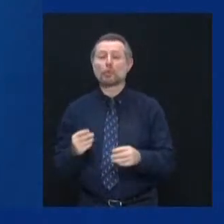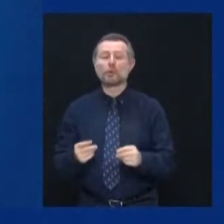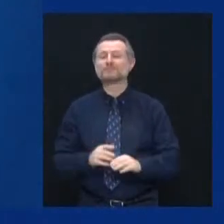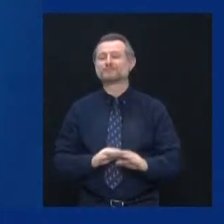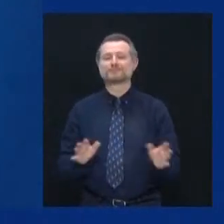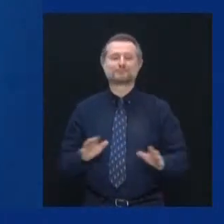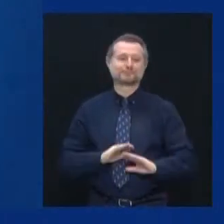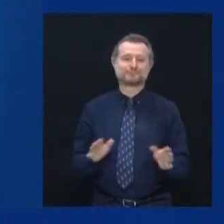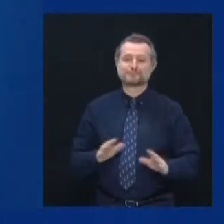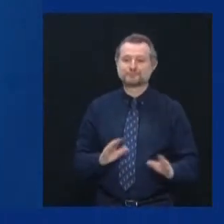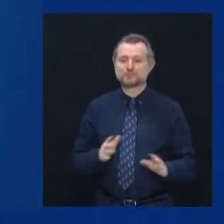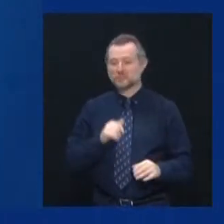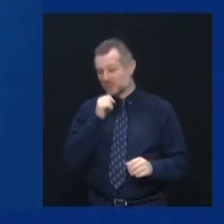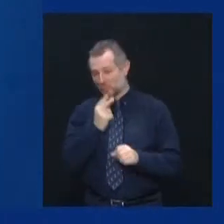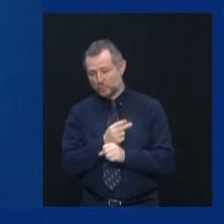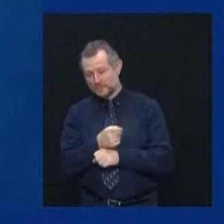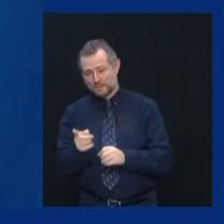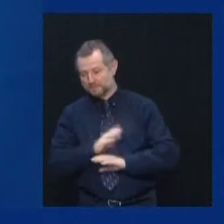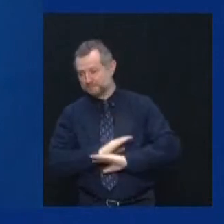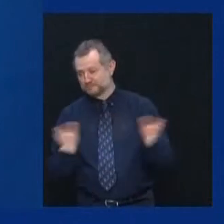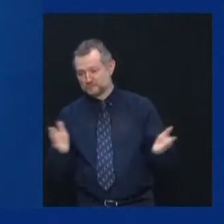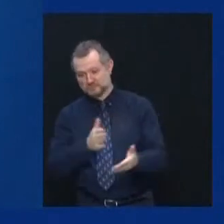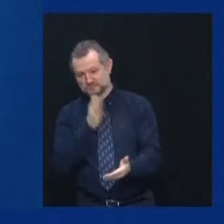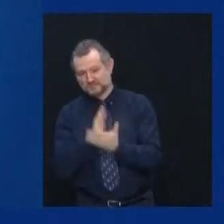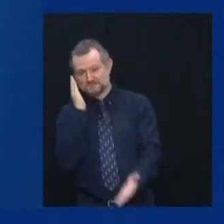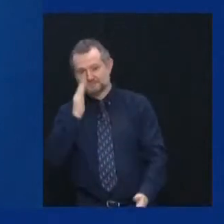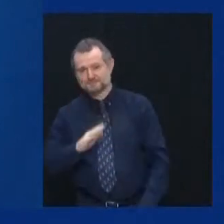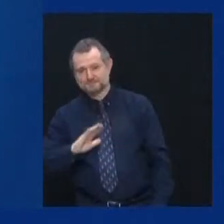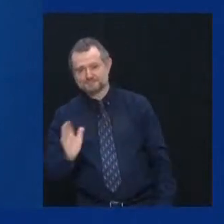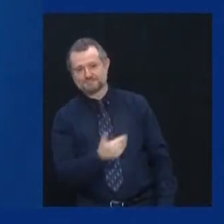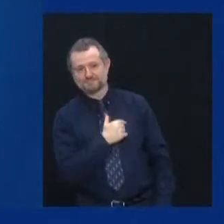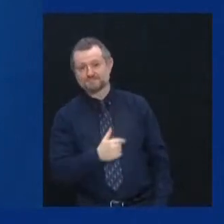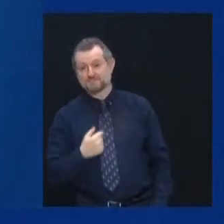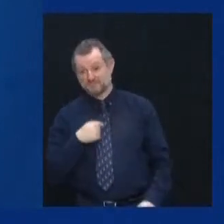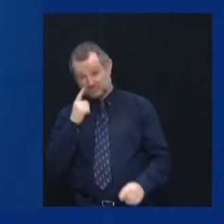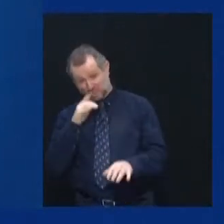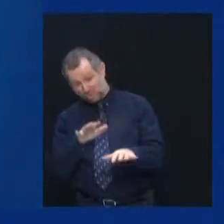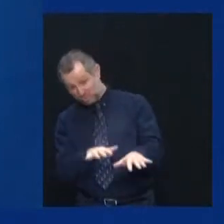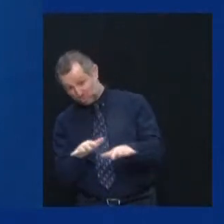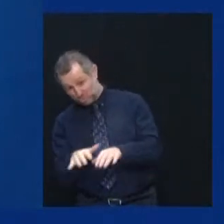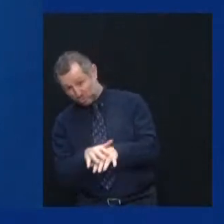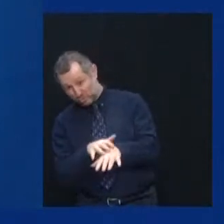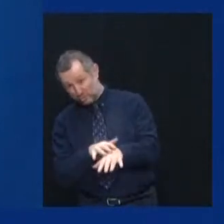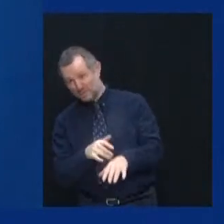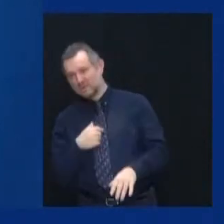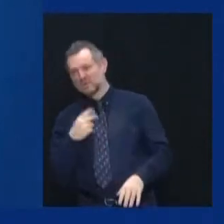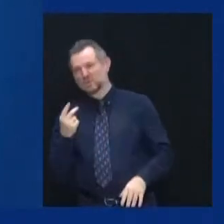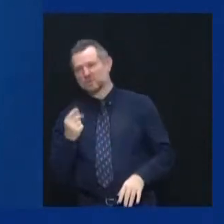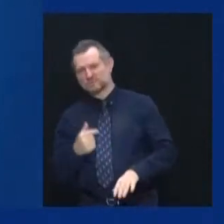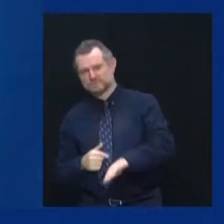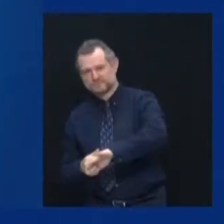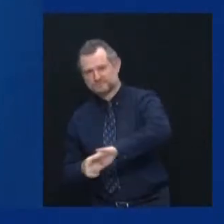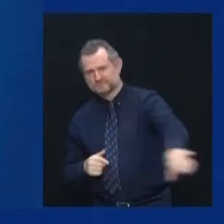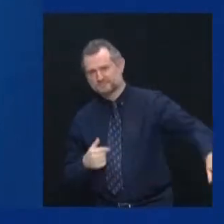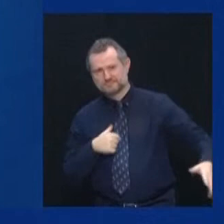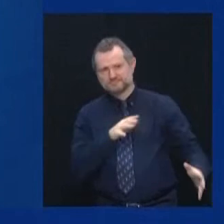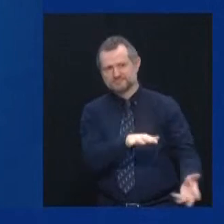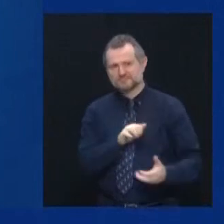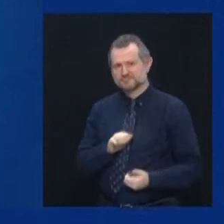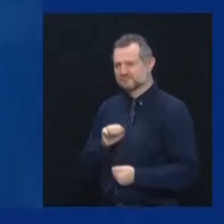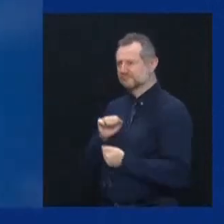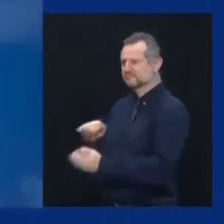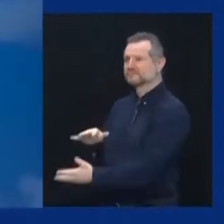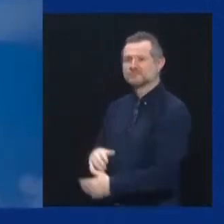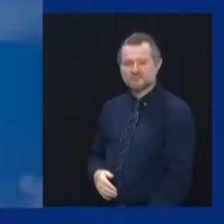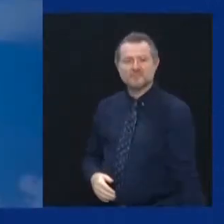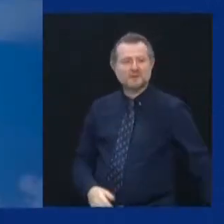program. If we have a slow distributor, we'll just move on to a faster distributor